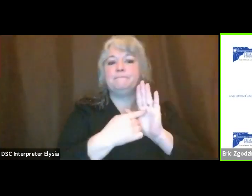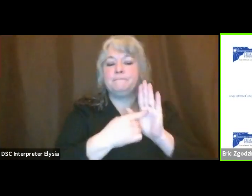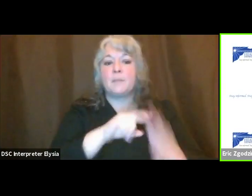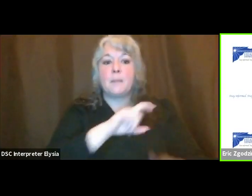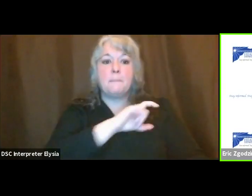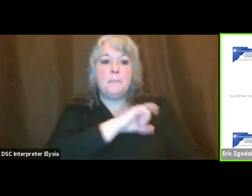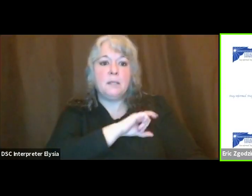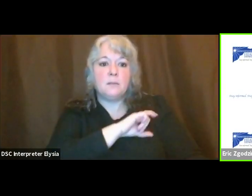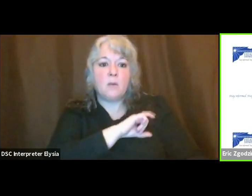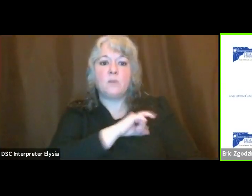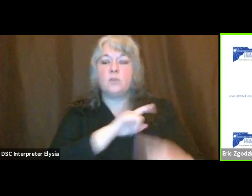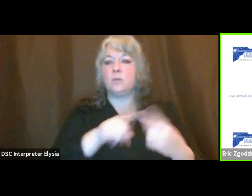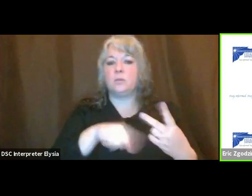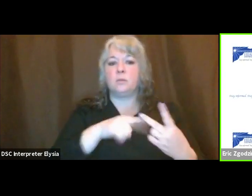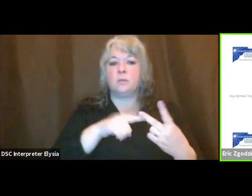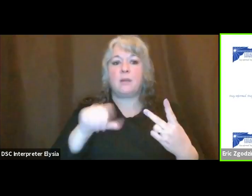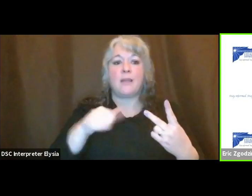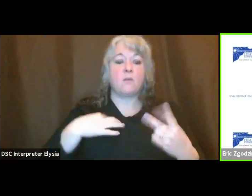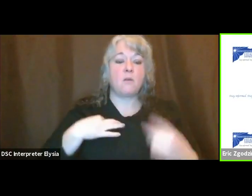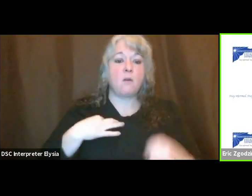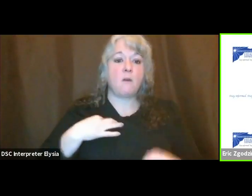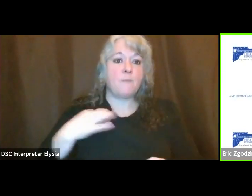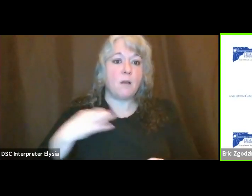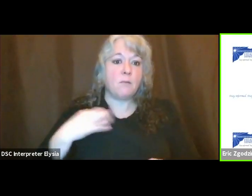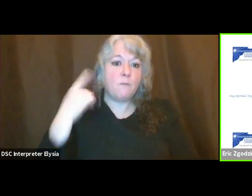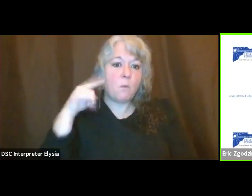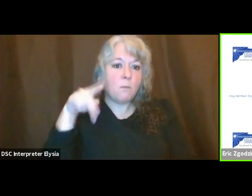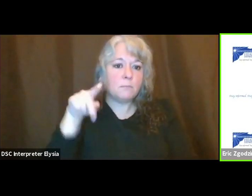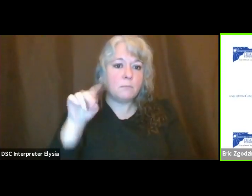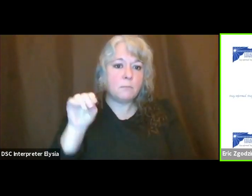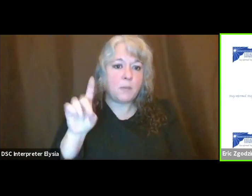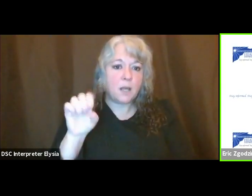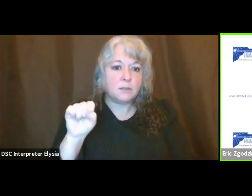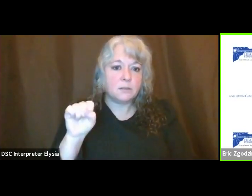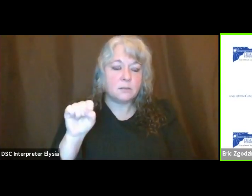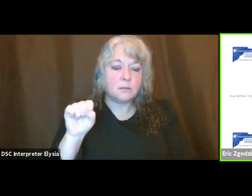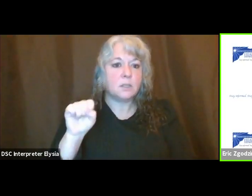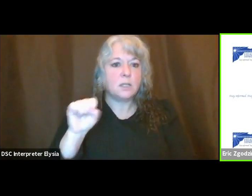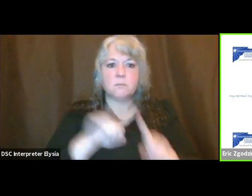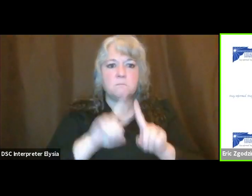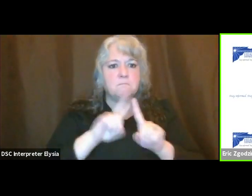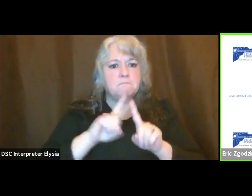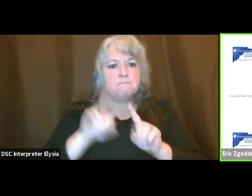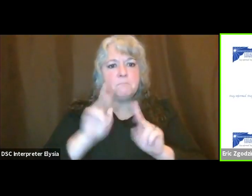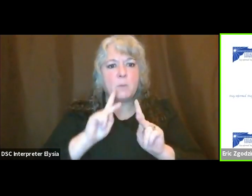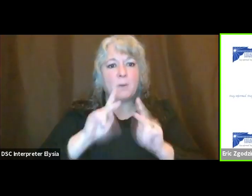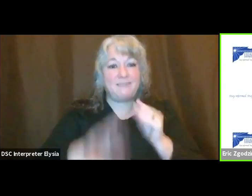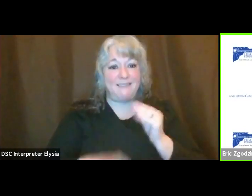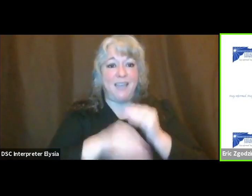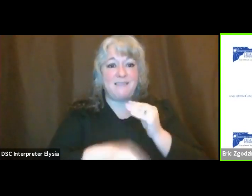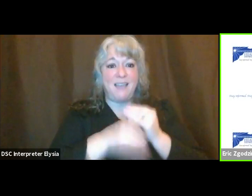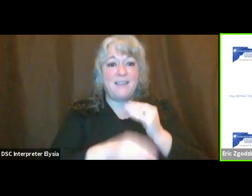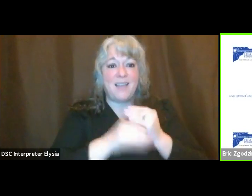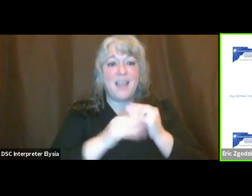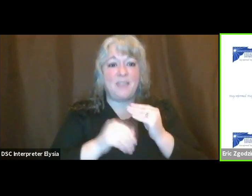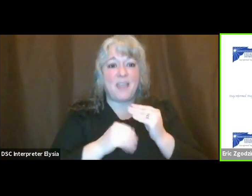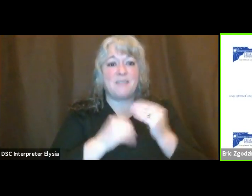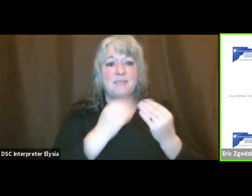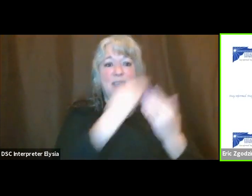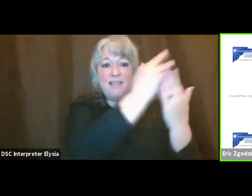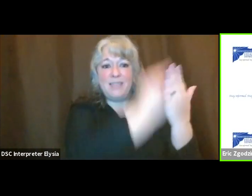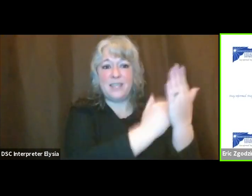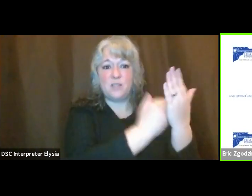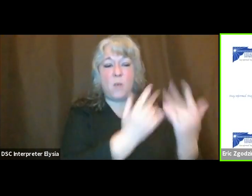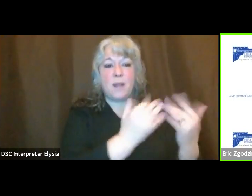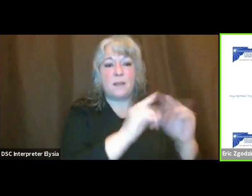are who actually volunteer for pods. It varies, but we do know that again, we need to open this up a little